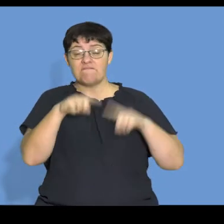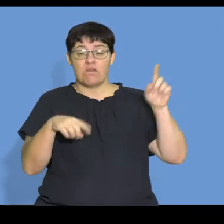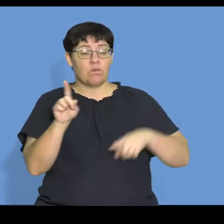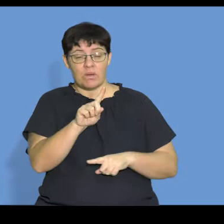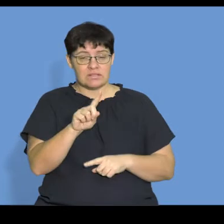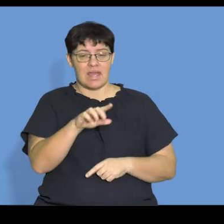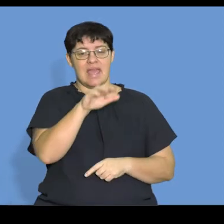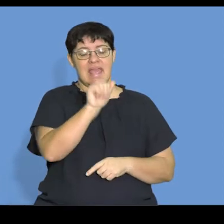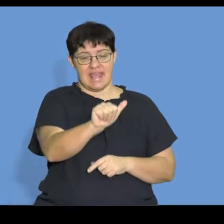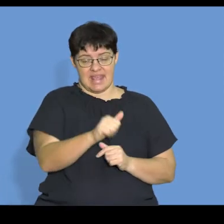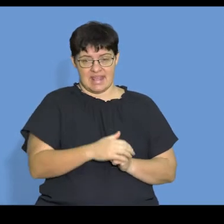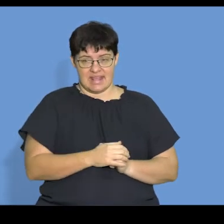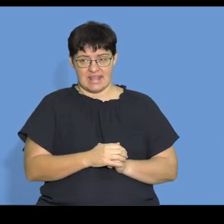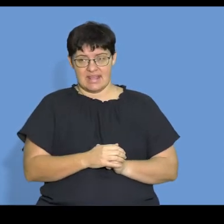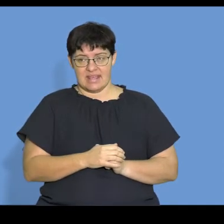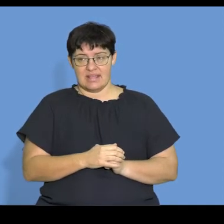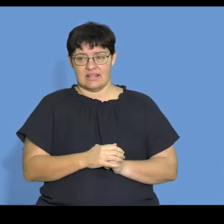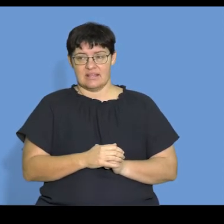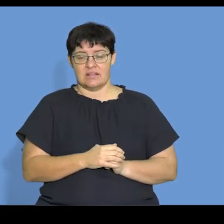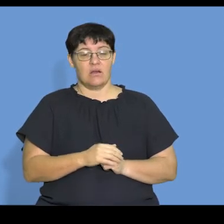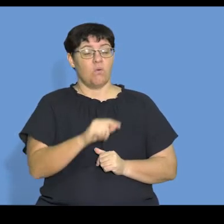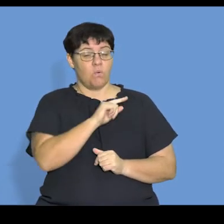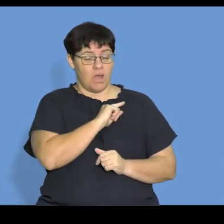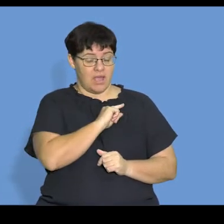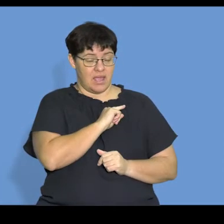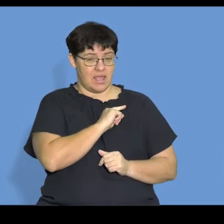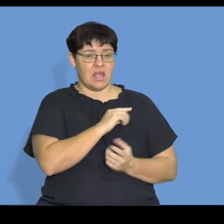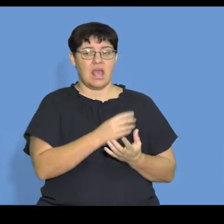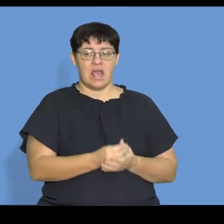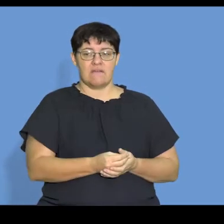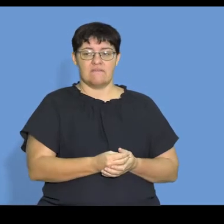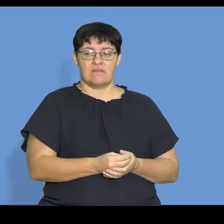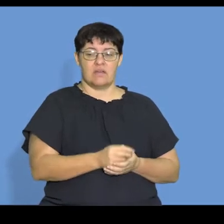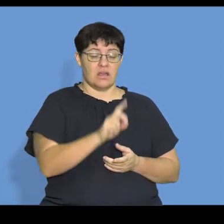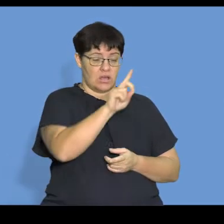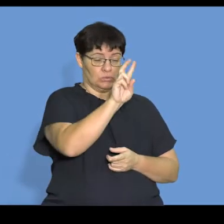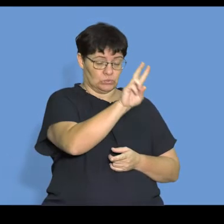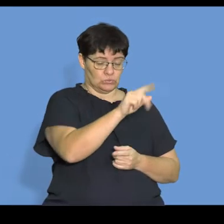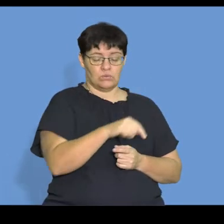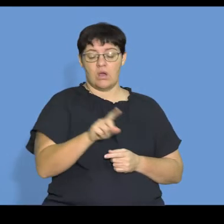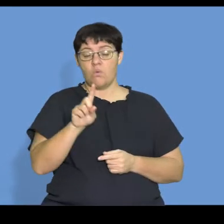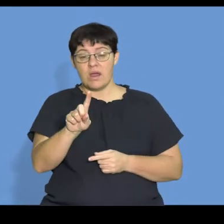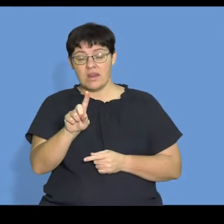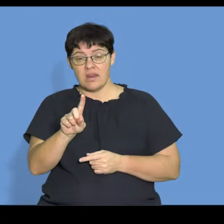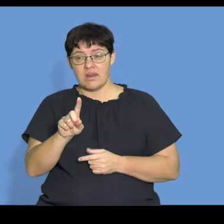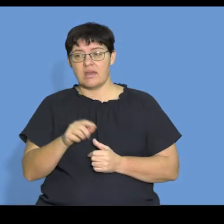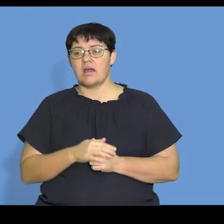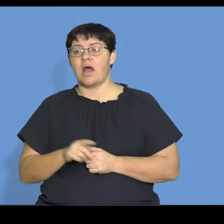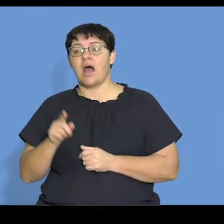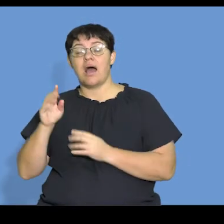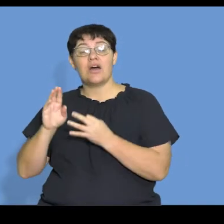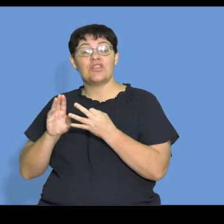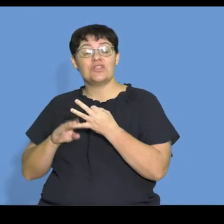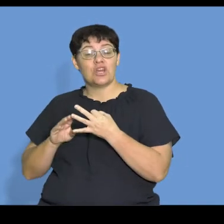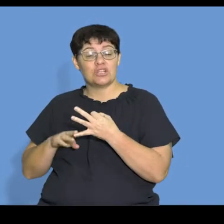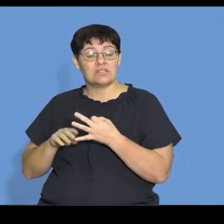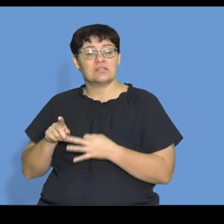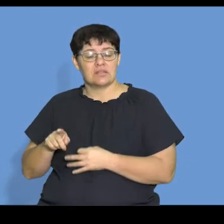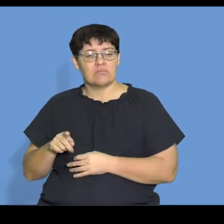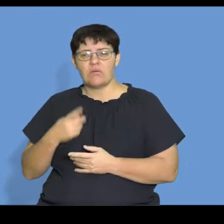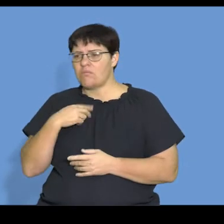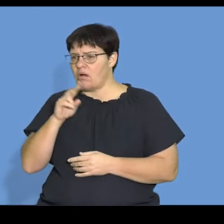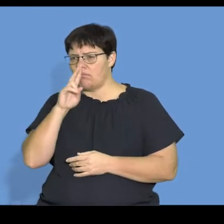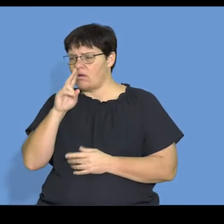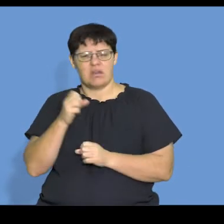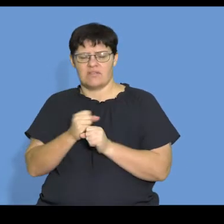a, so the first exponent is 2, the second exponent is 1, the third exponent, although we hardly